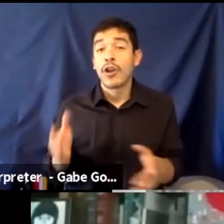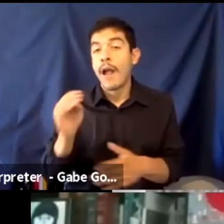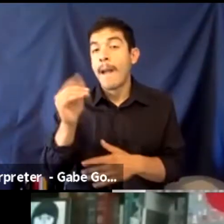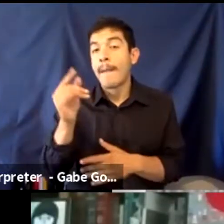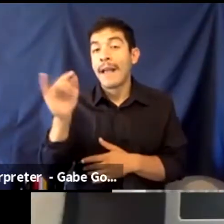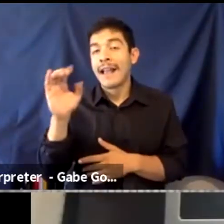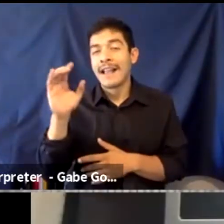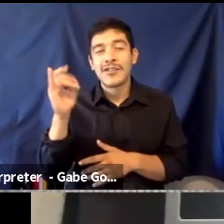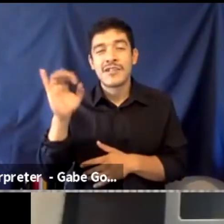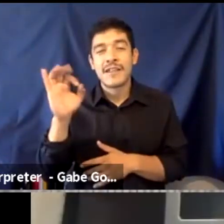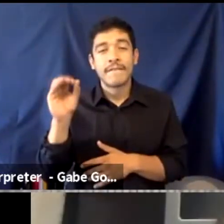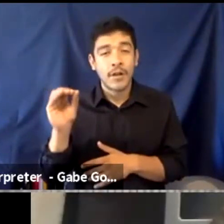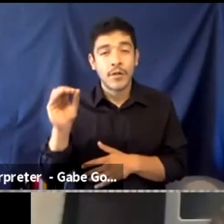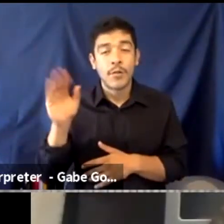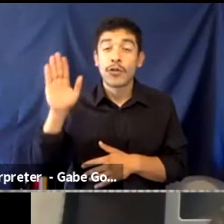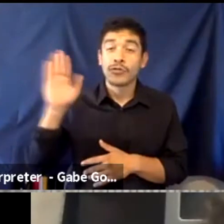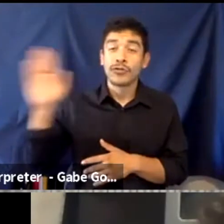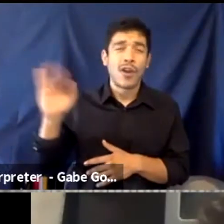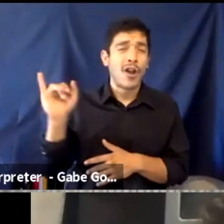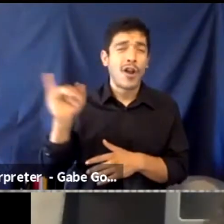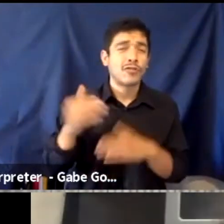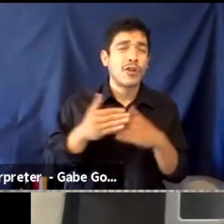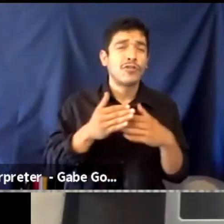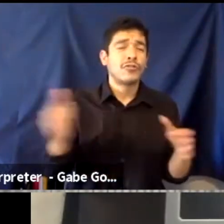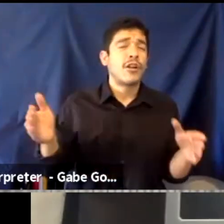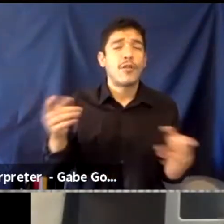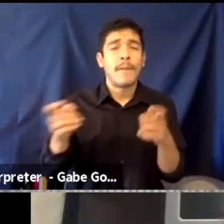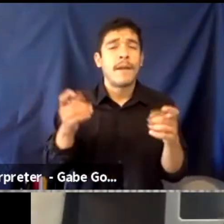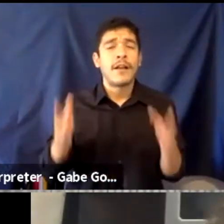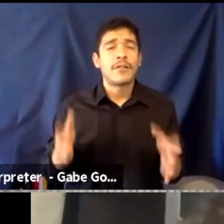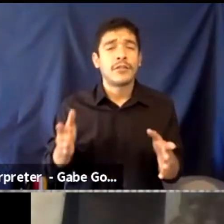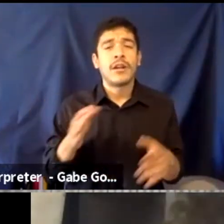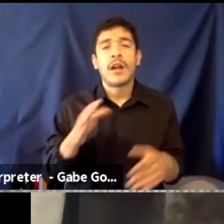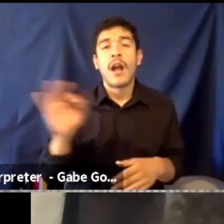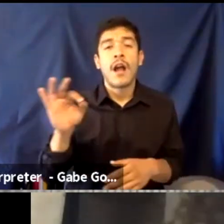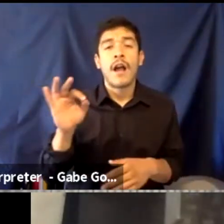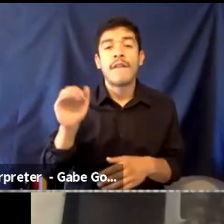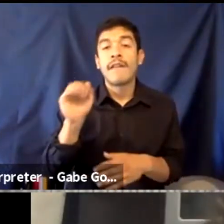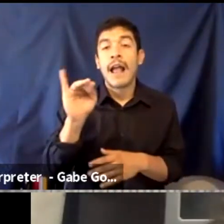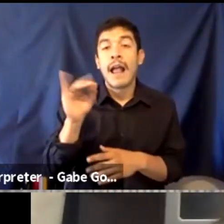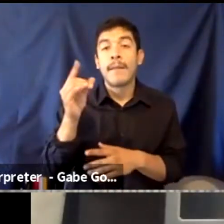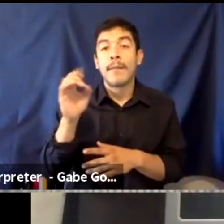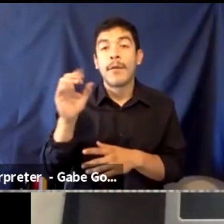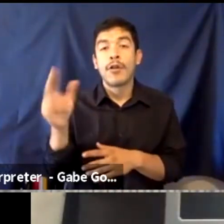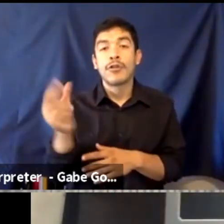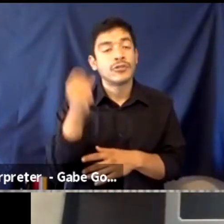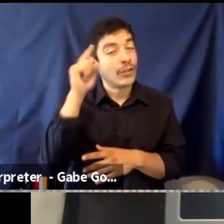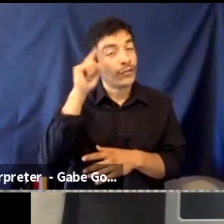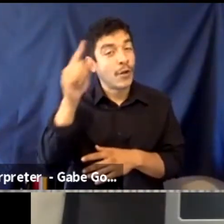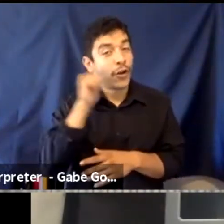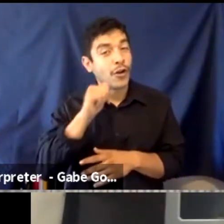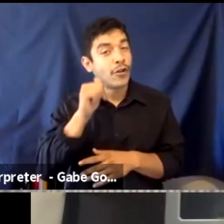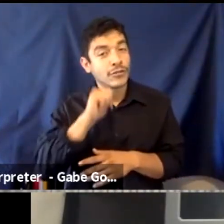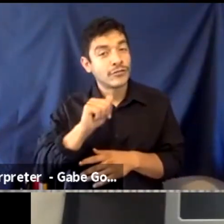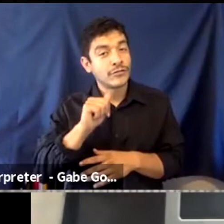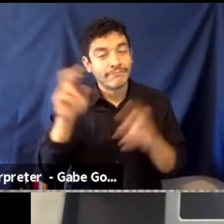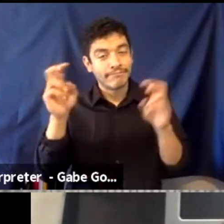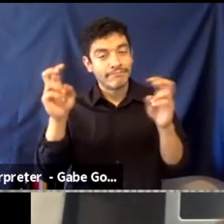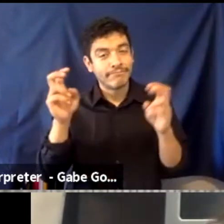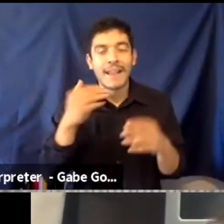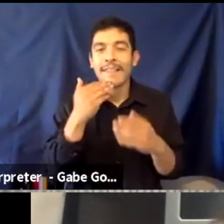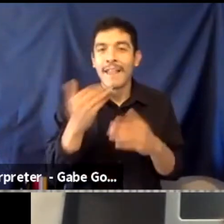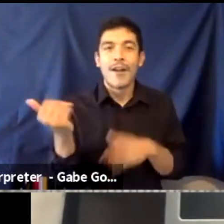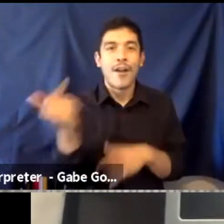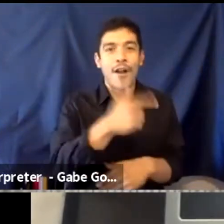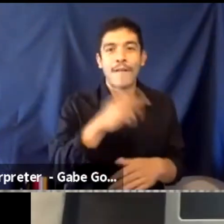Maggie is also the general manager of Amy Poehler's Smart Girls. Thank you everyone for being here